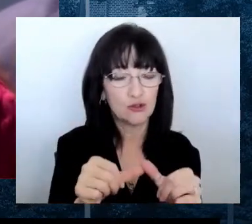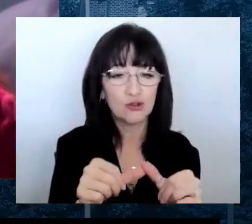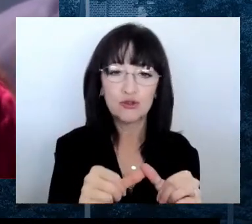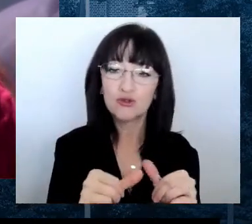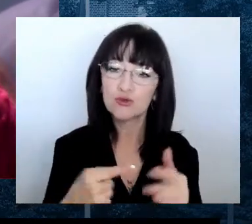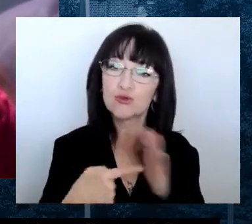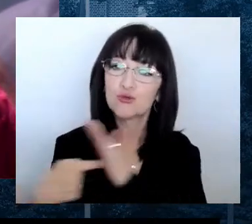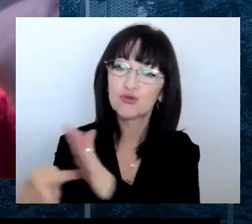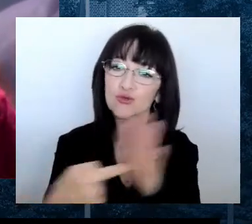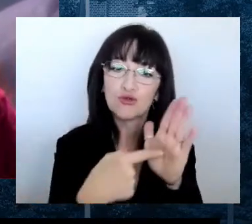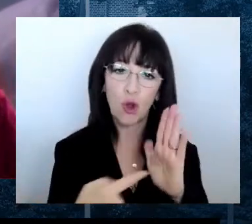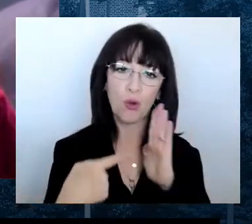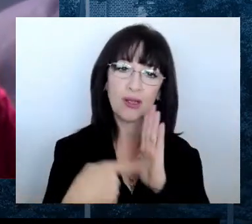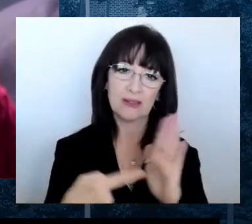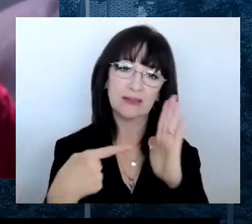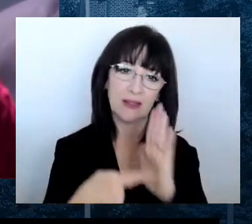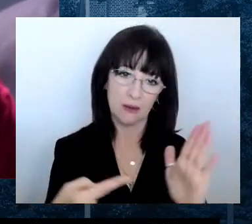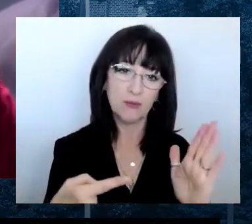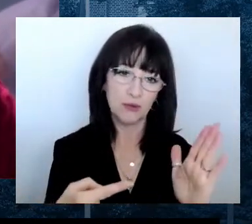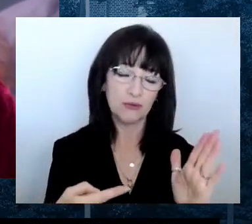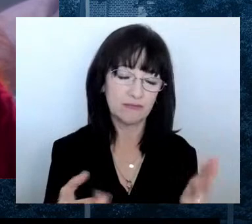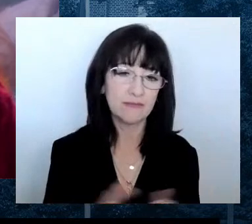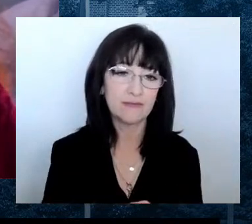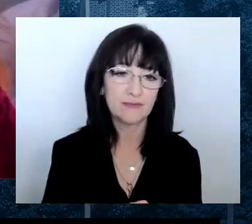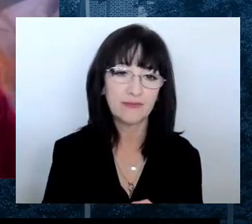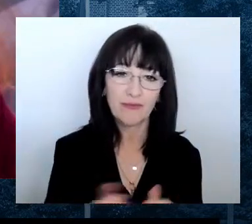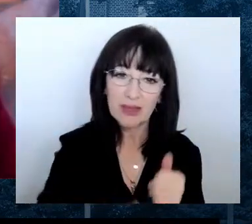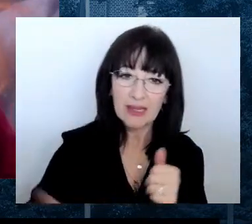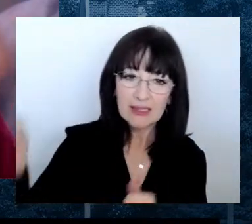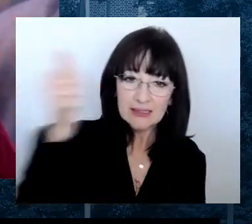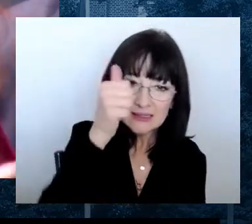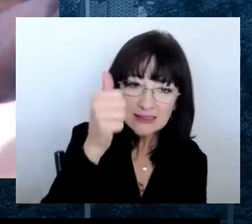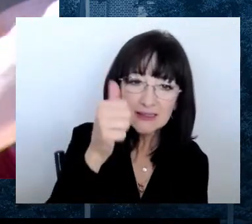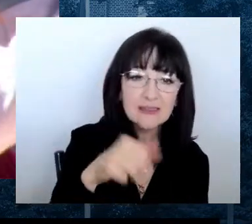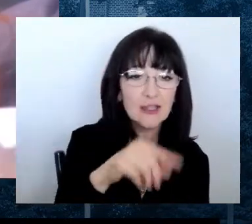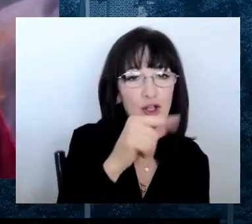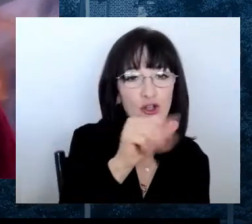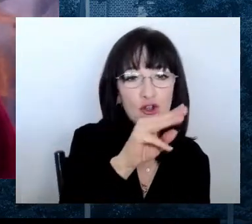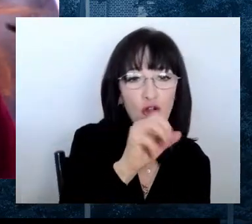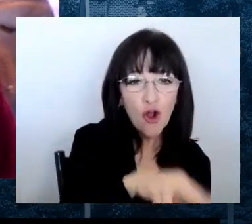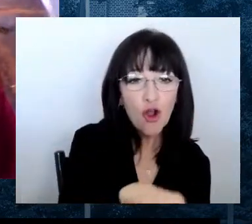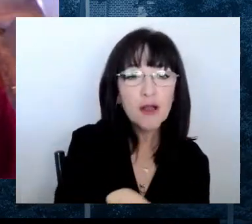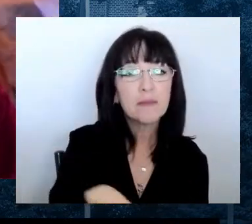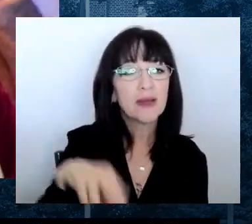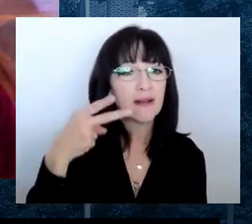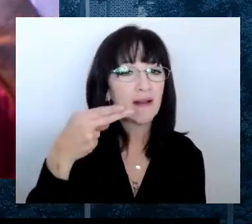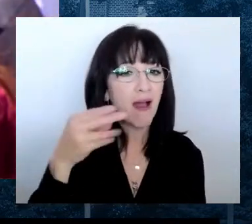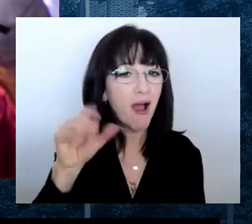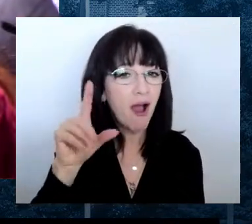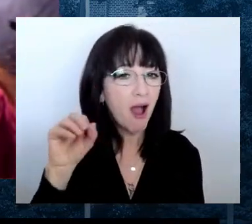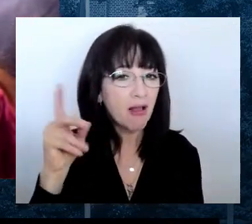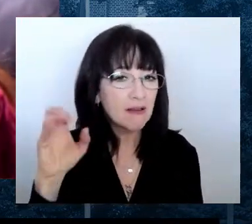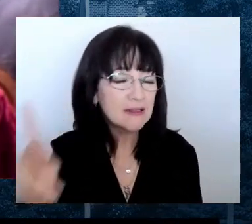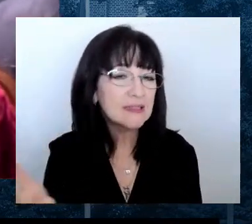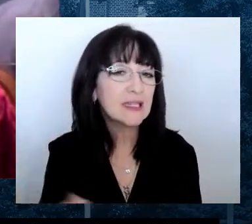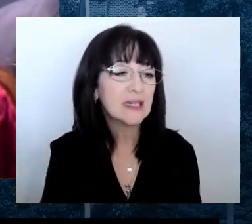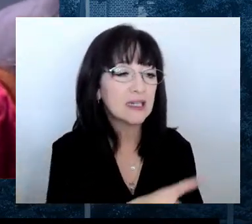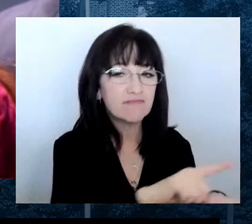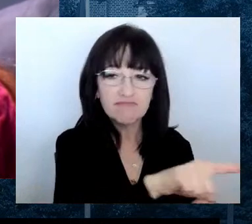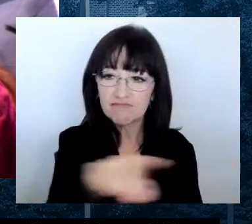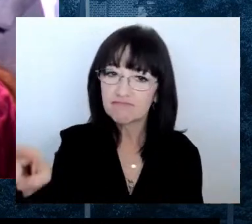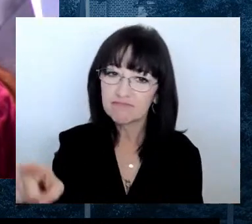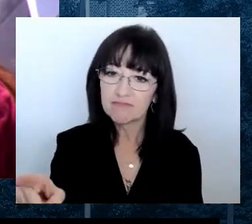the importance and have joined us, our Secretary McGarrick of Health, our Secretary Garvin, Secretary Holodick, they know from our